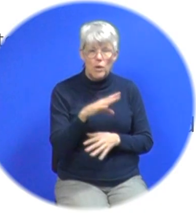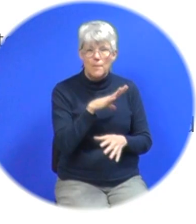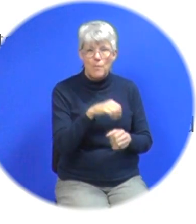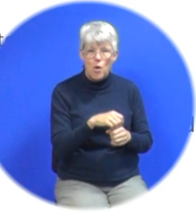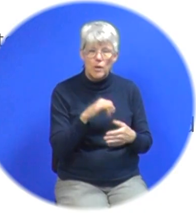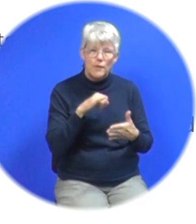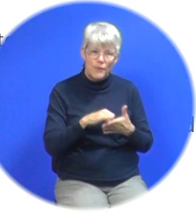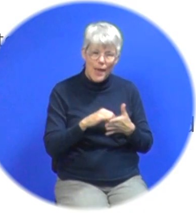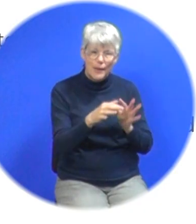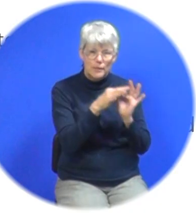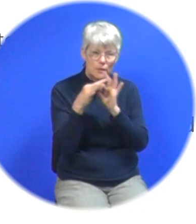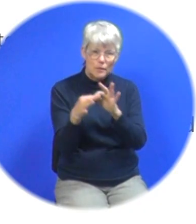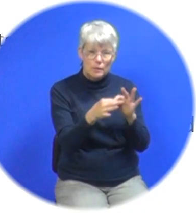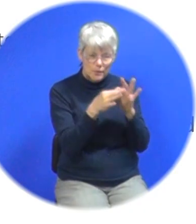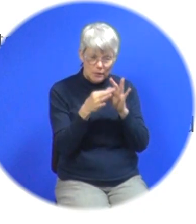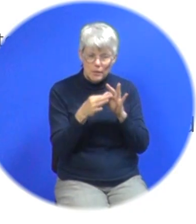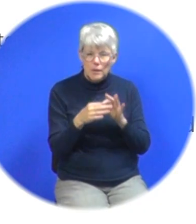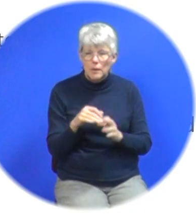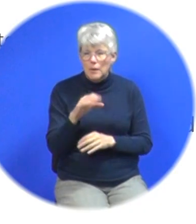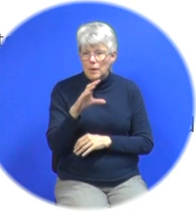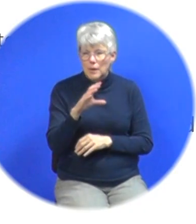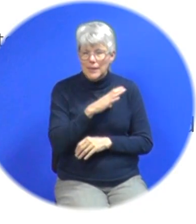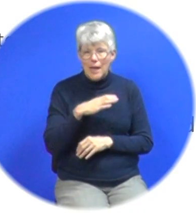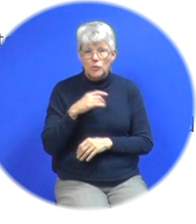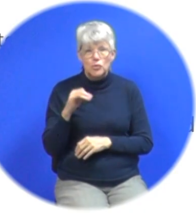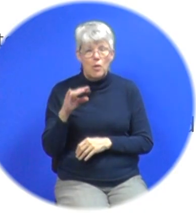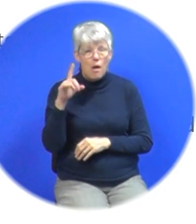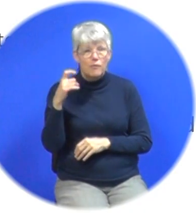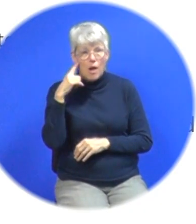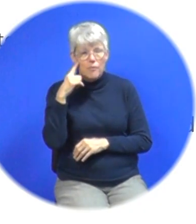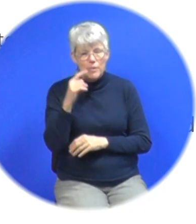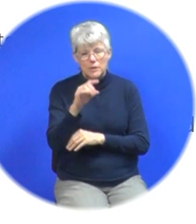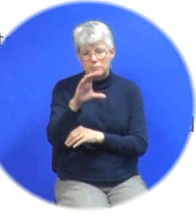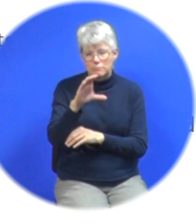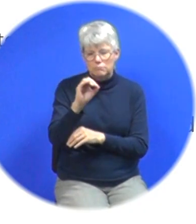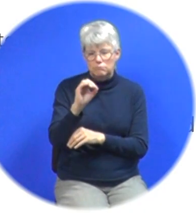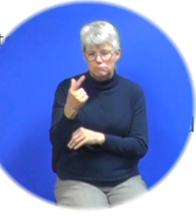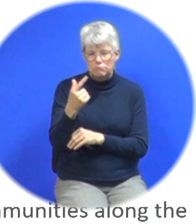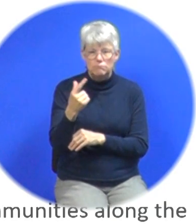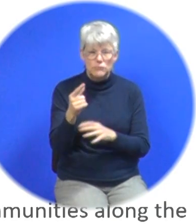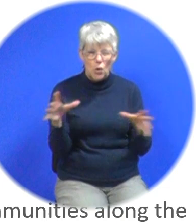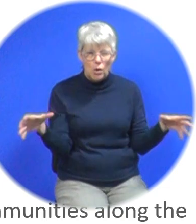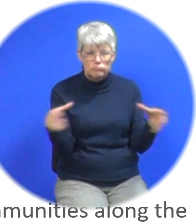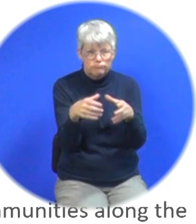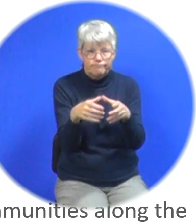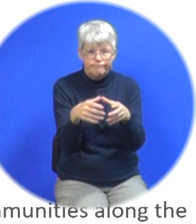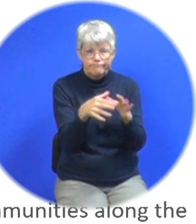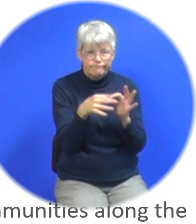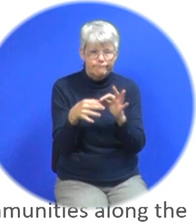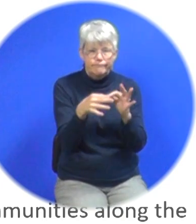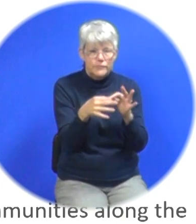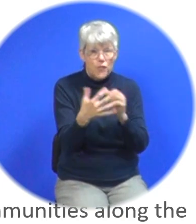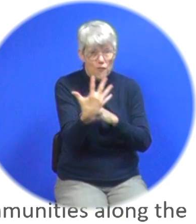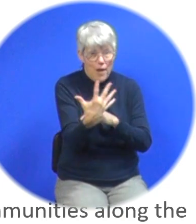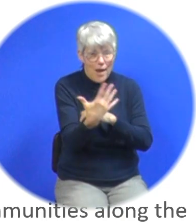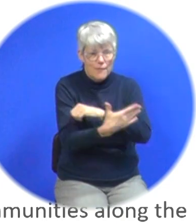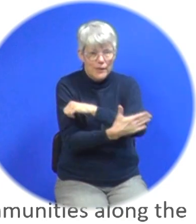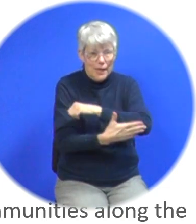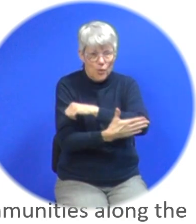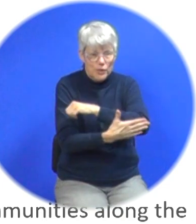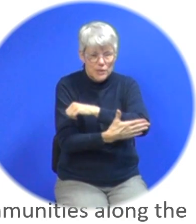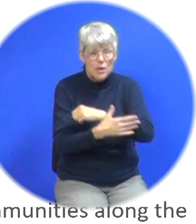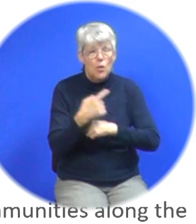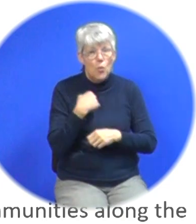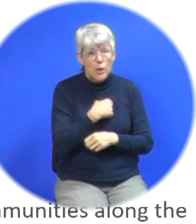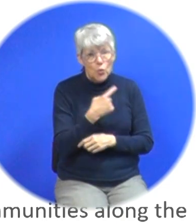and the Council of Governments is coordinating that effort at the request of our local governments in those 5 counties. And our key points would be